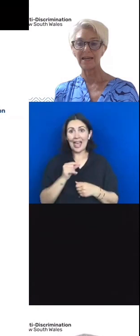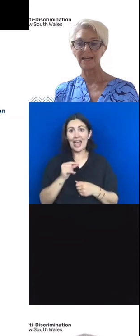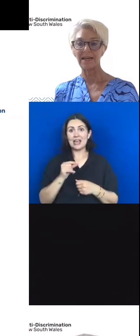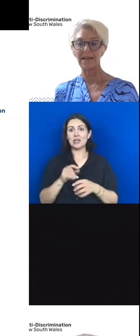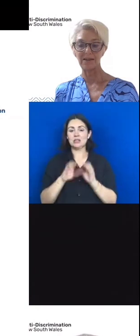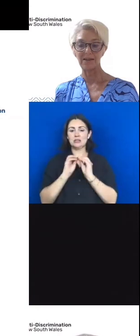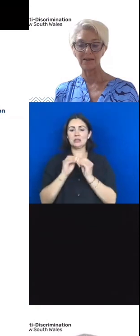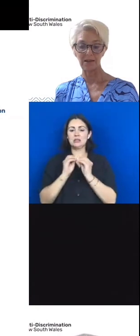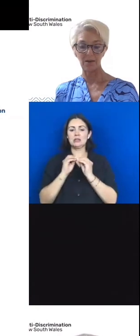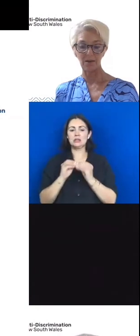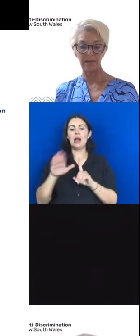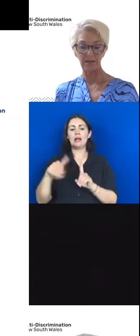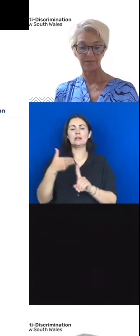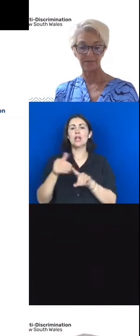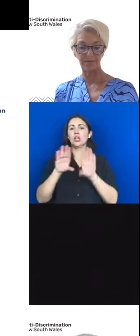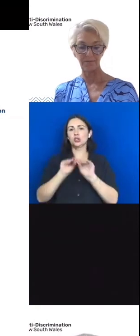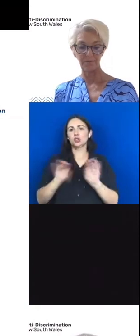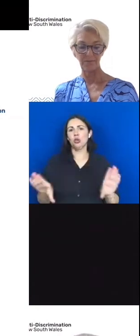complaint.